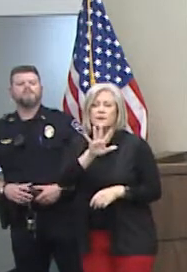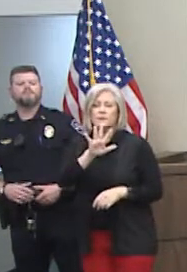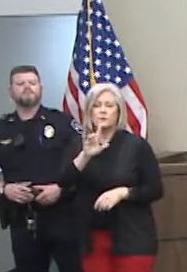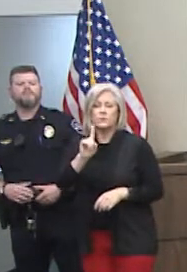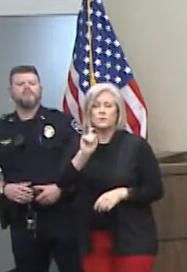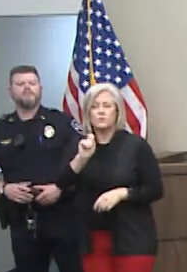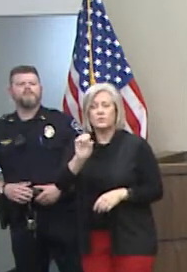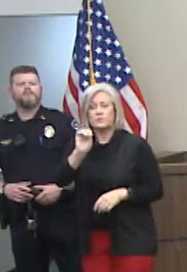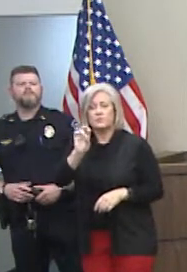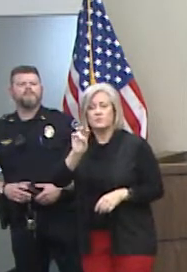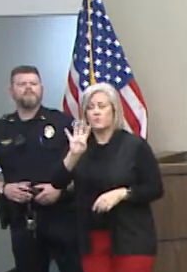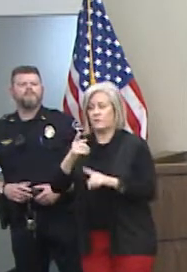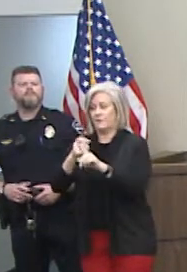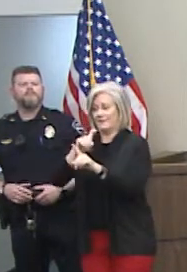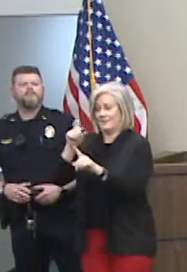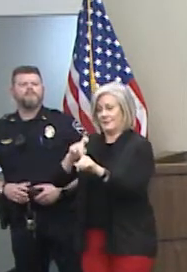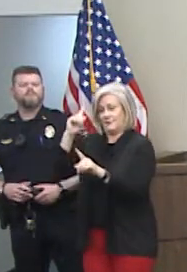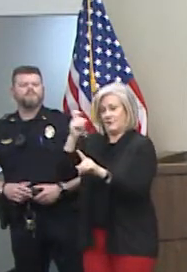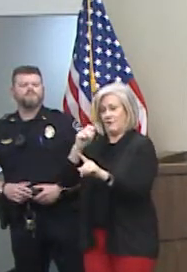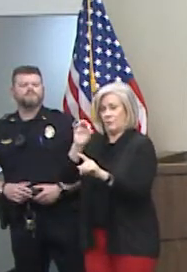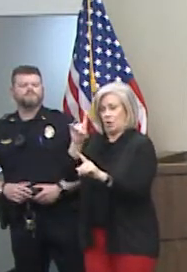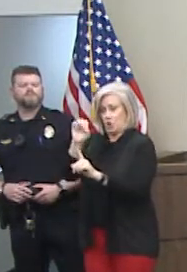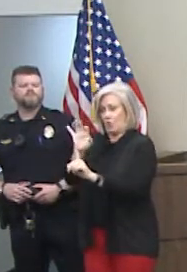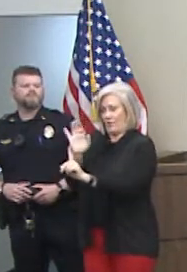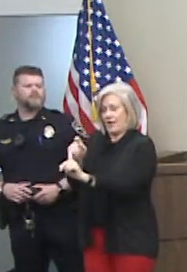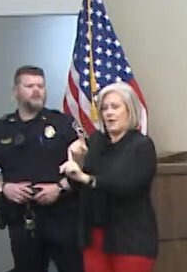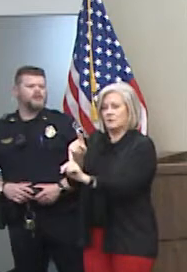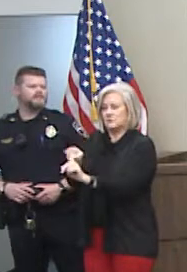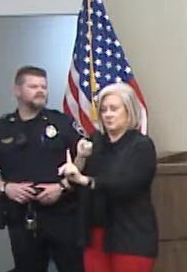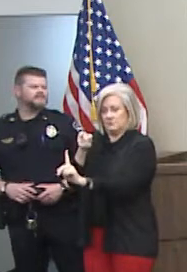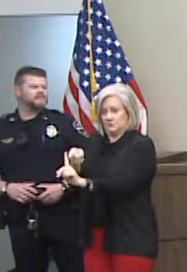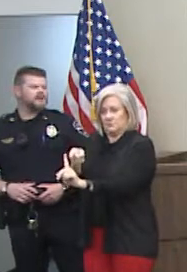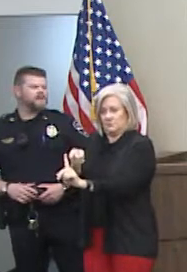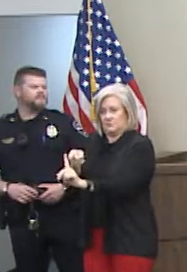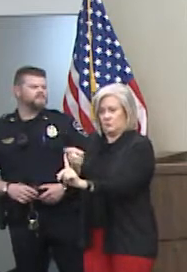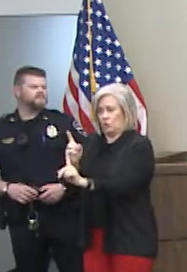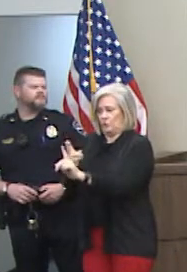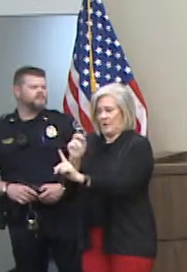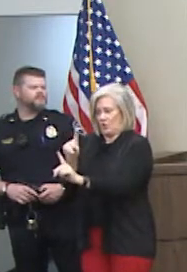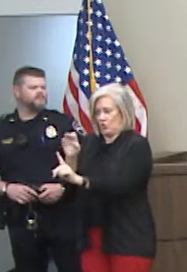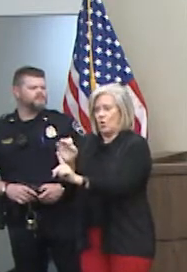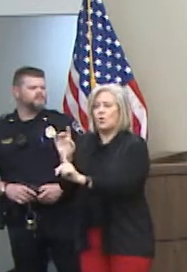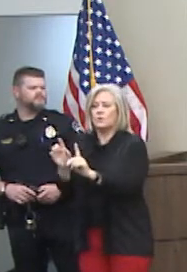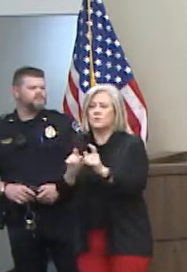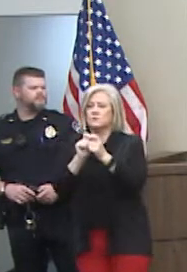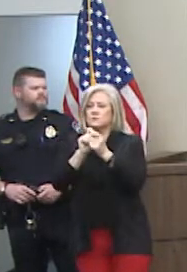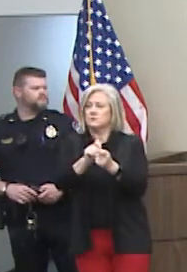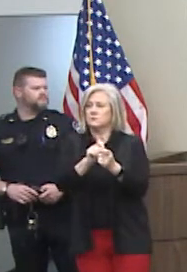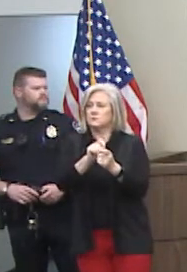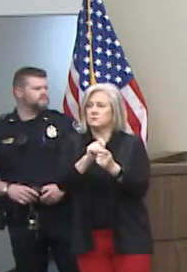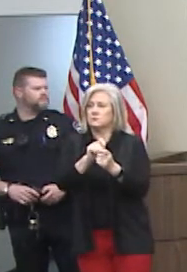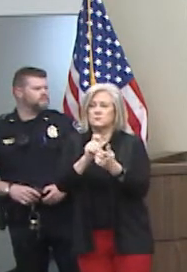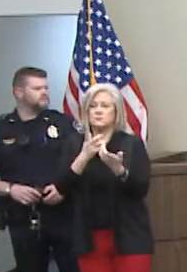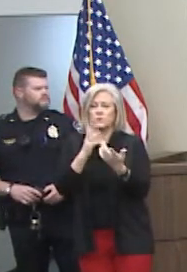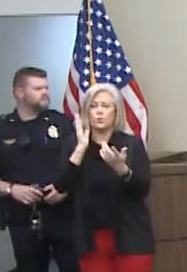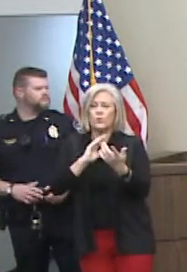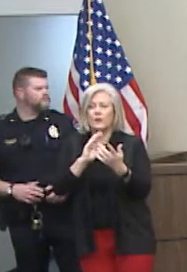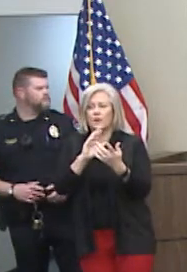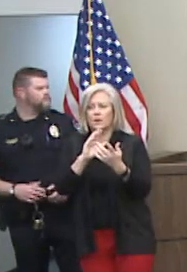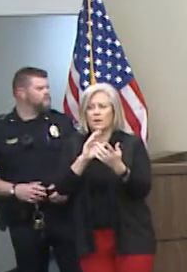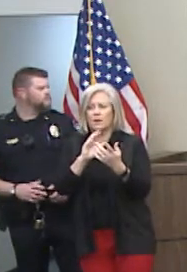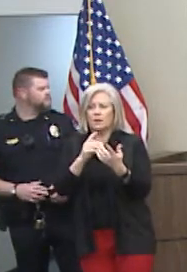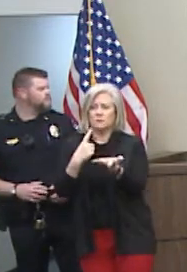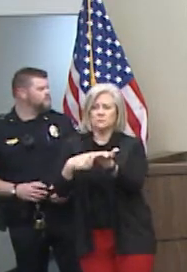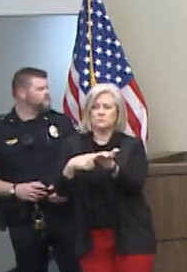551.074 of the Texas Government Code, specifically to address issues related to Item 5C, which is